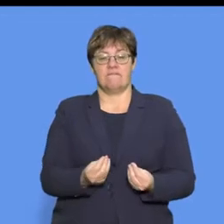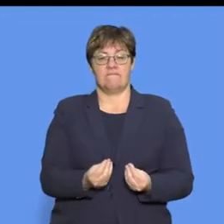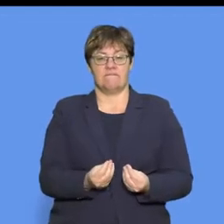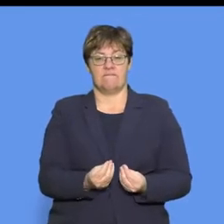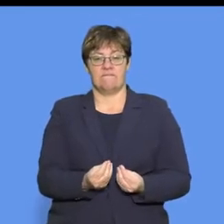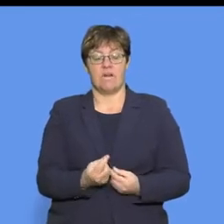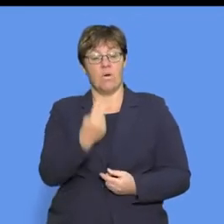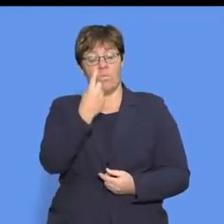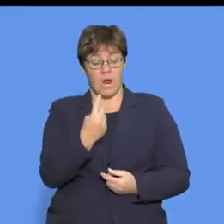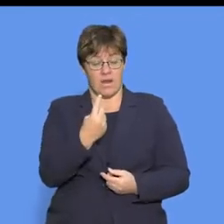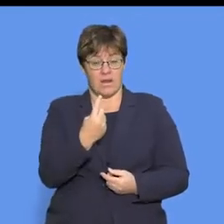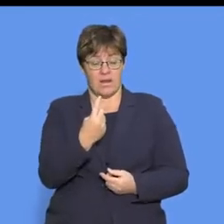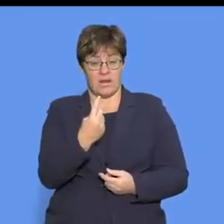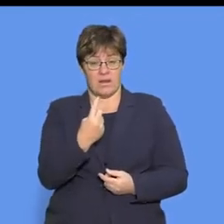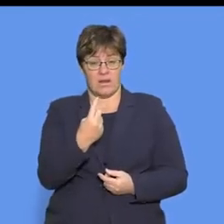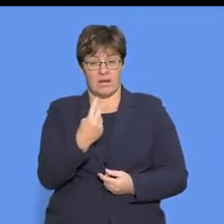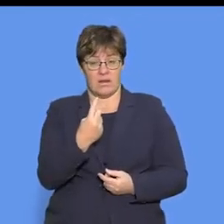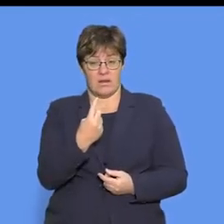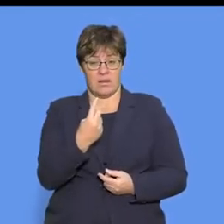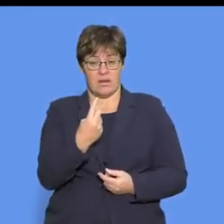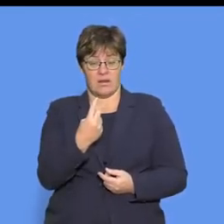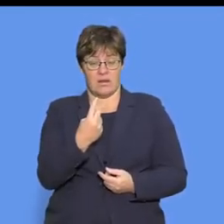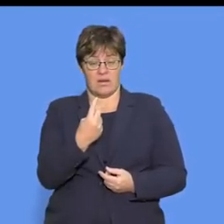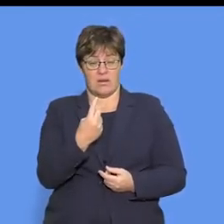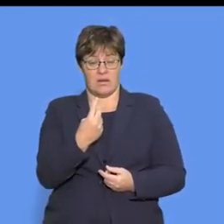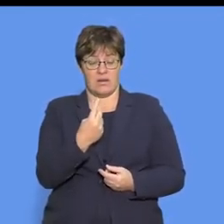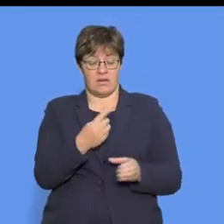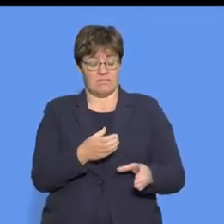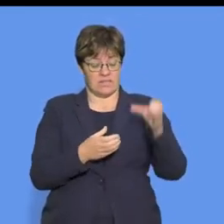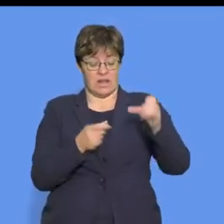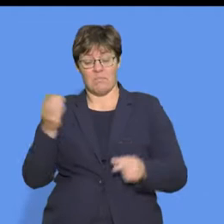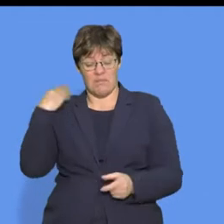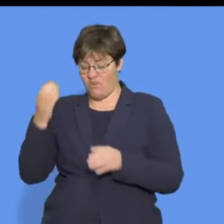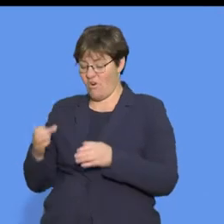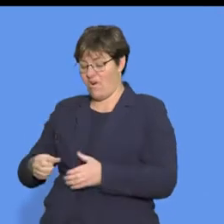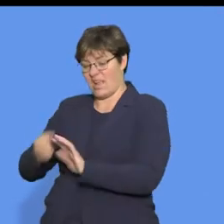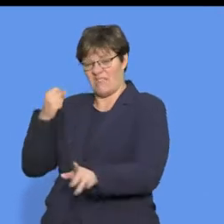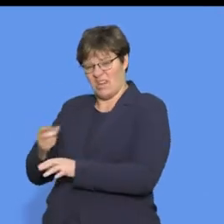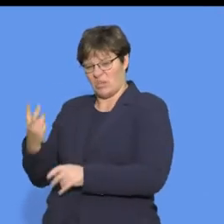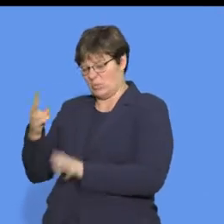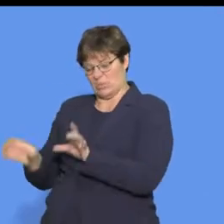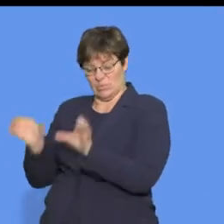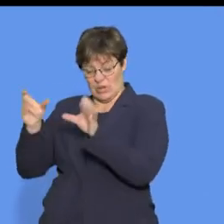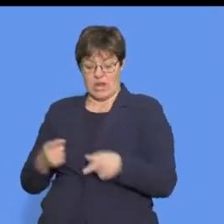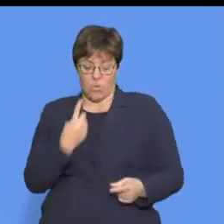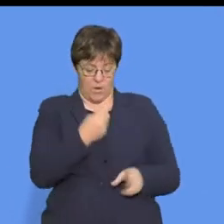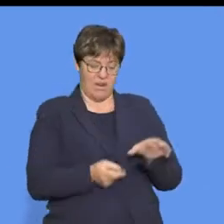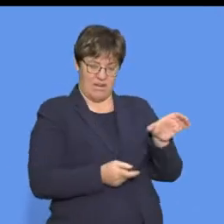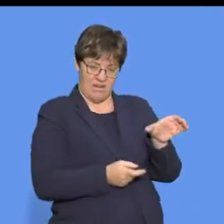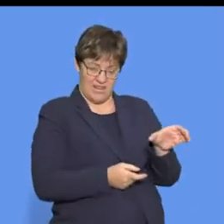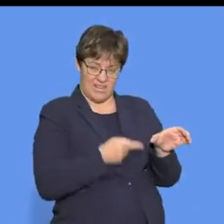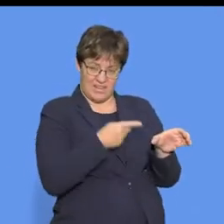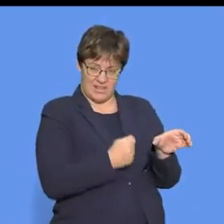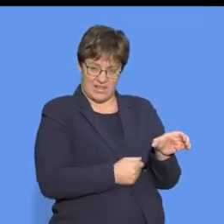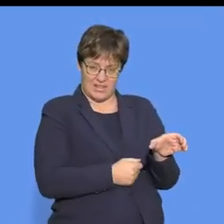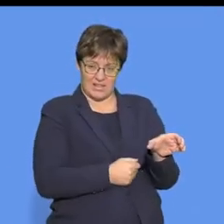got one cell. So there's the one container. We've got a concentrated solution of